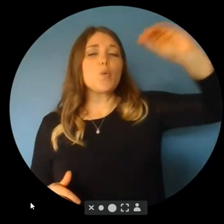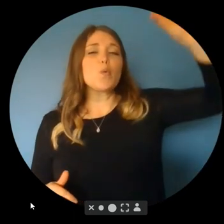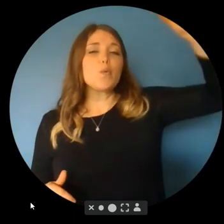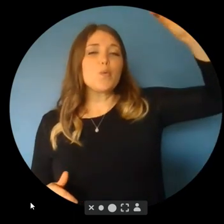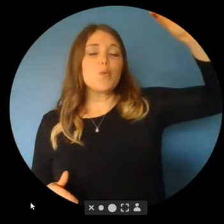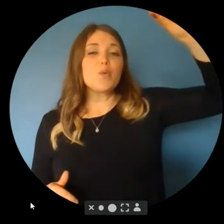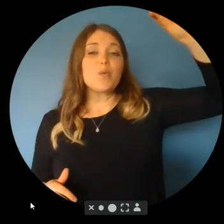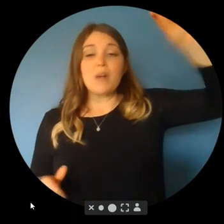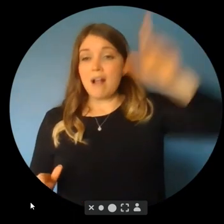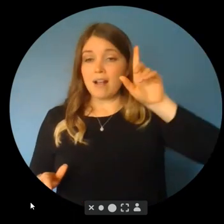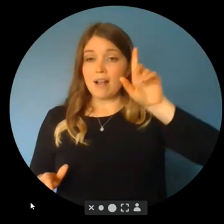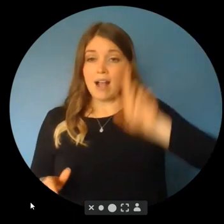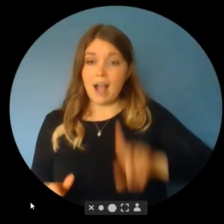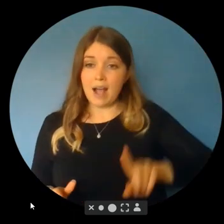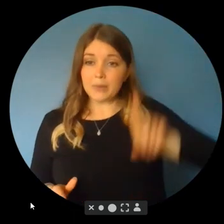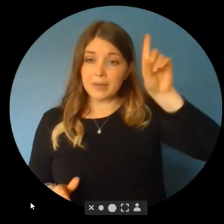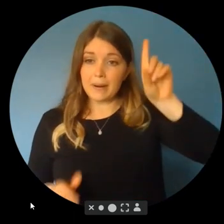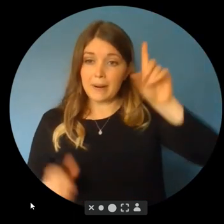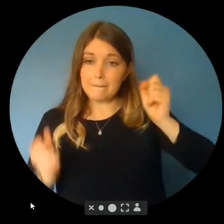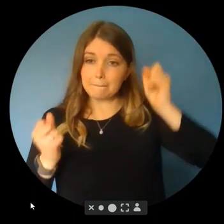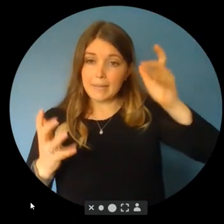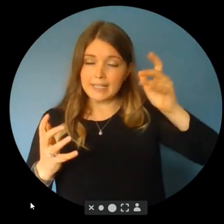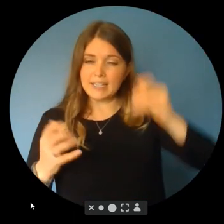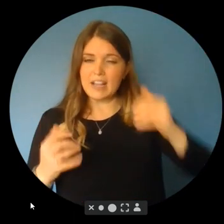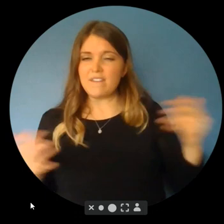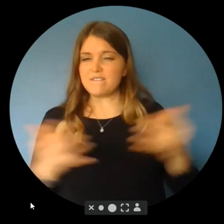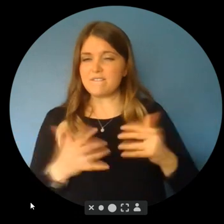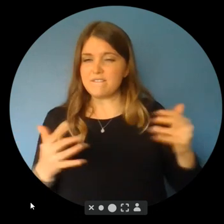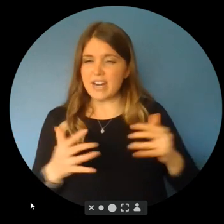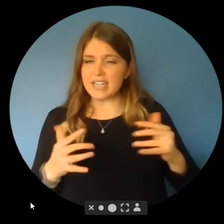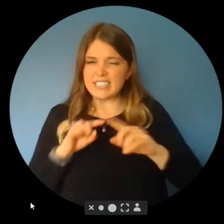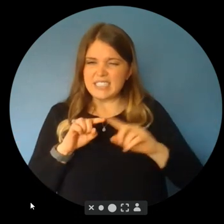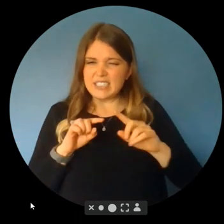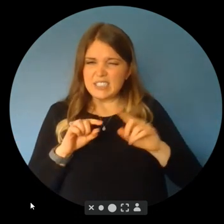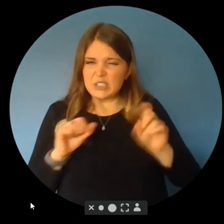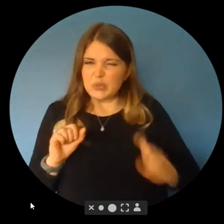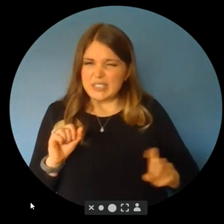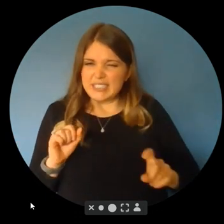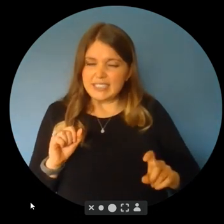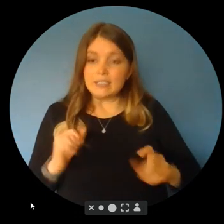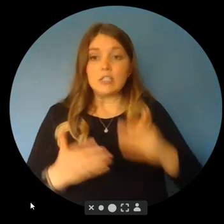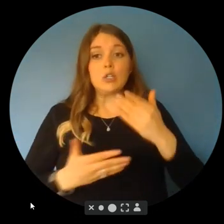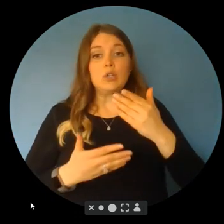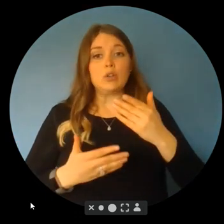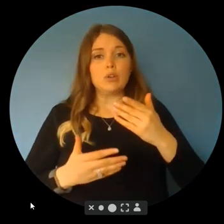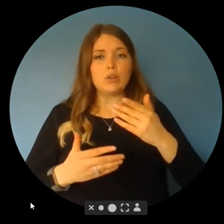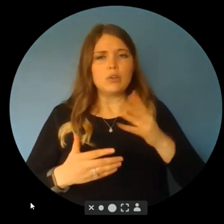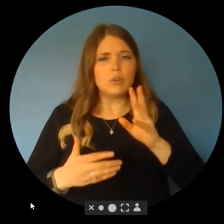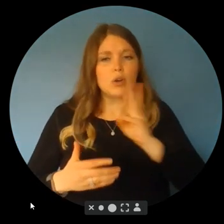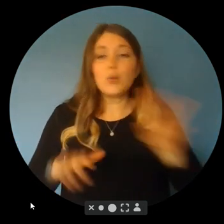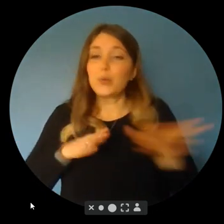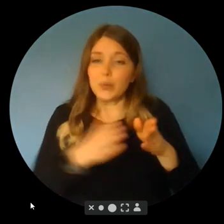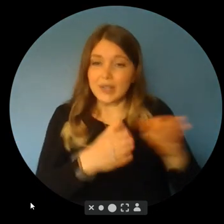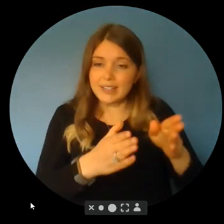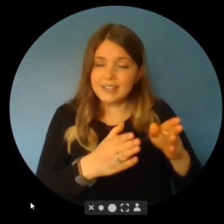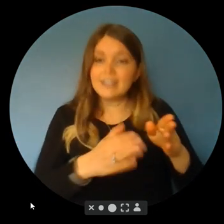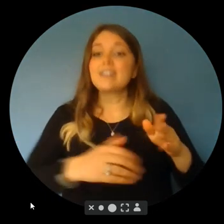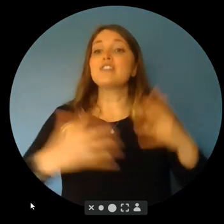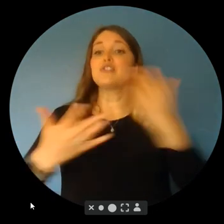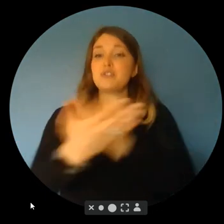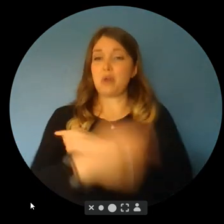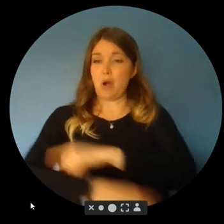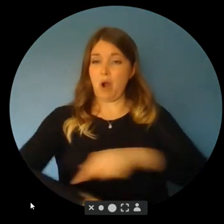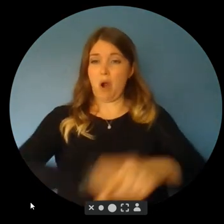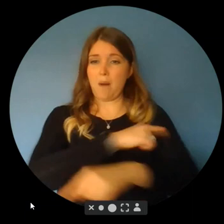Onward, up many a frightening creek. Though your arms may get sore and your sneakers may